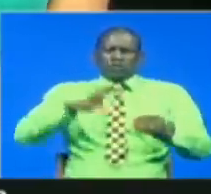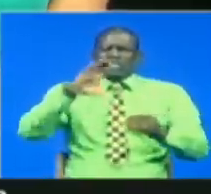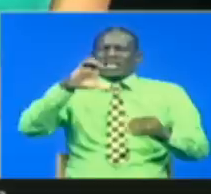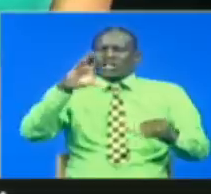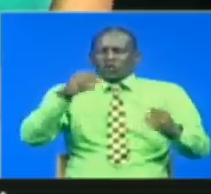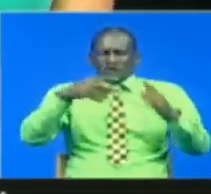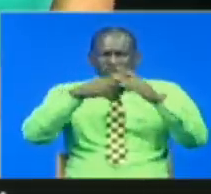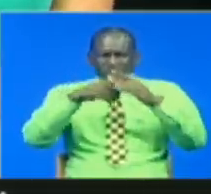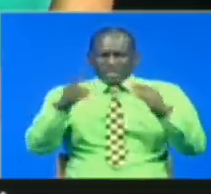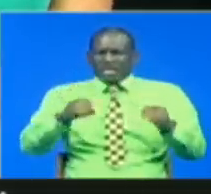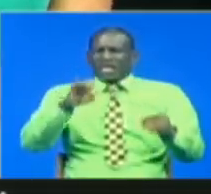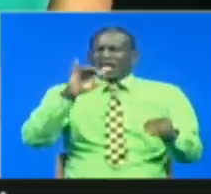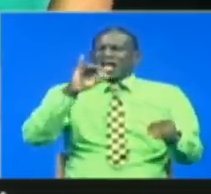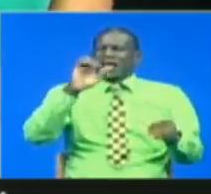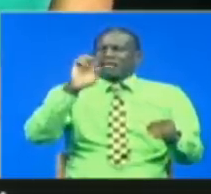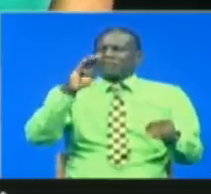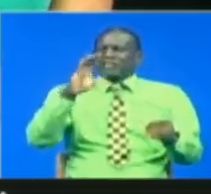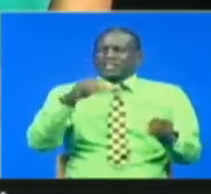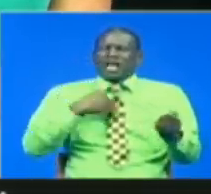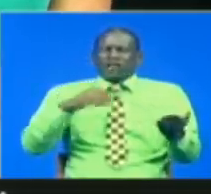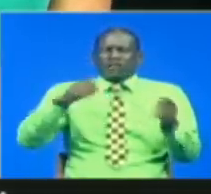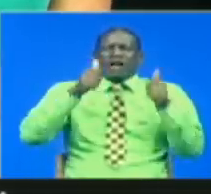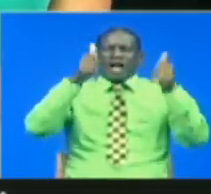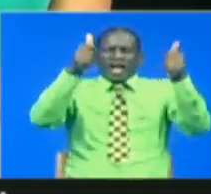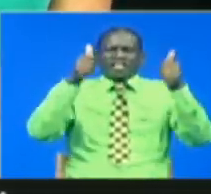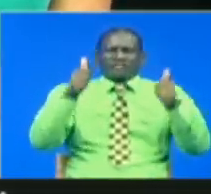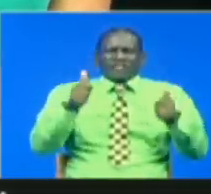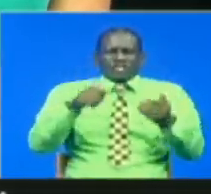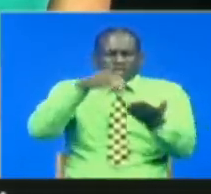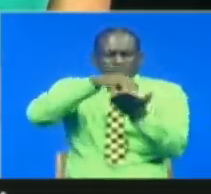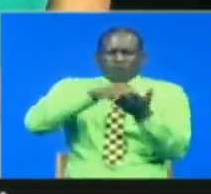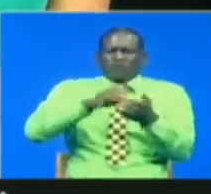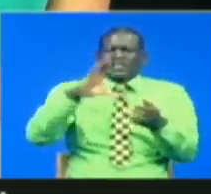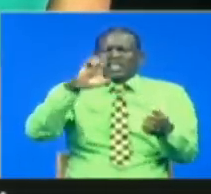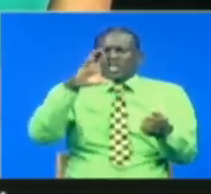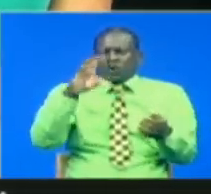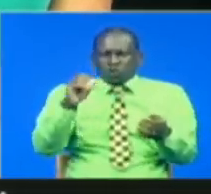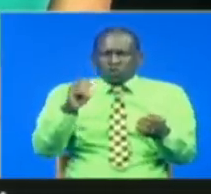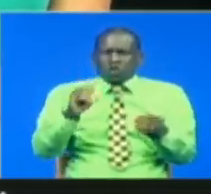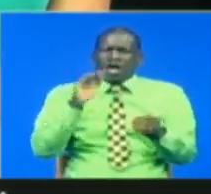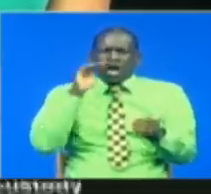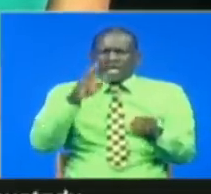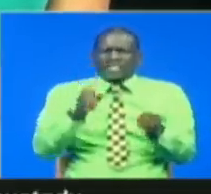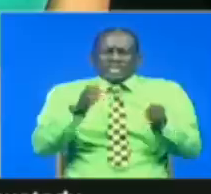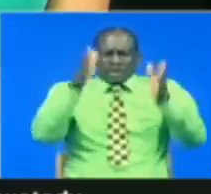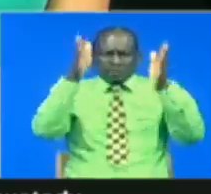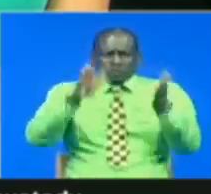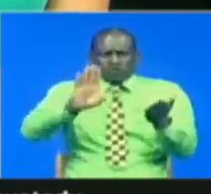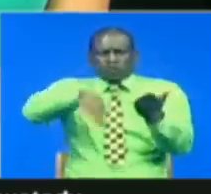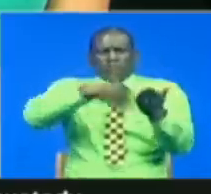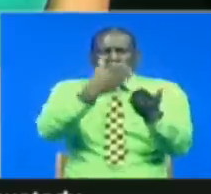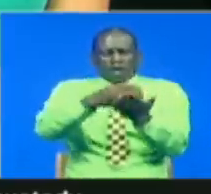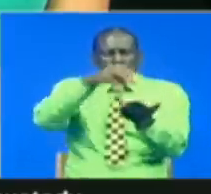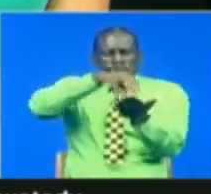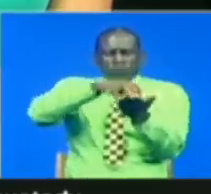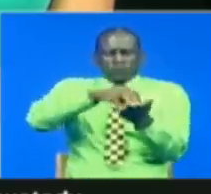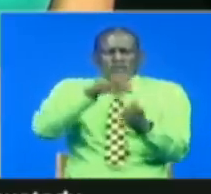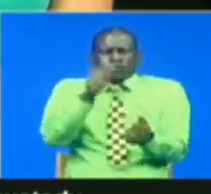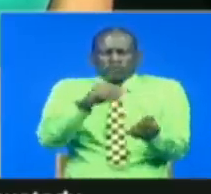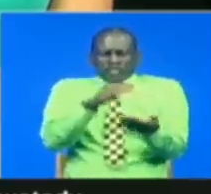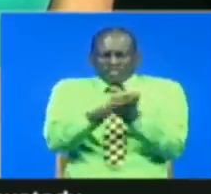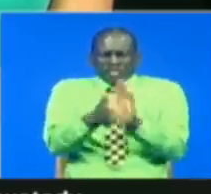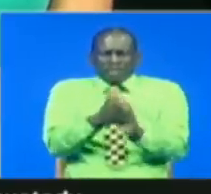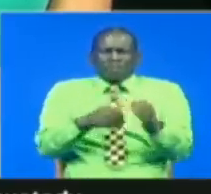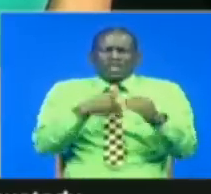begun. The IEBC has advertised a position on its website seeking suitable candidates to fill the position that fell vacant last